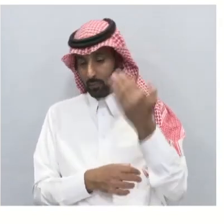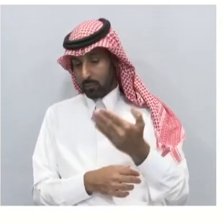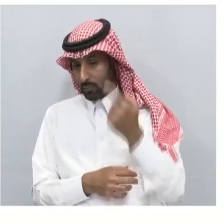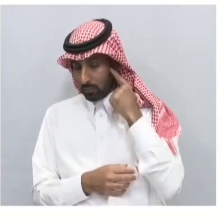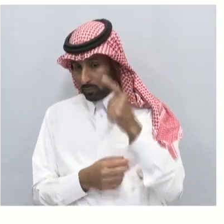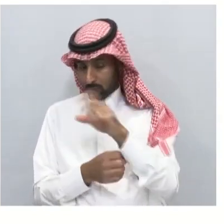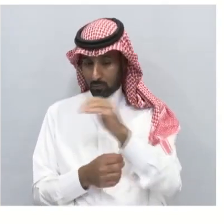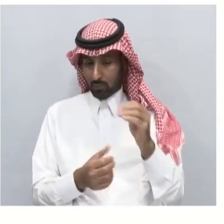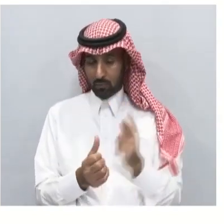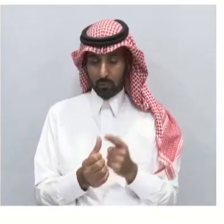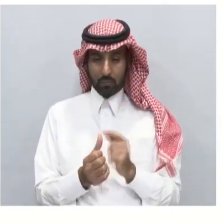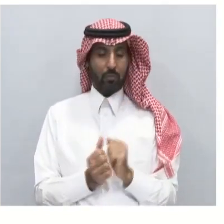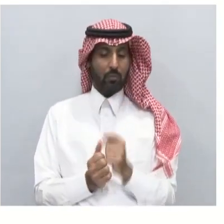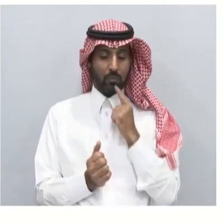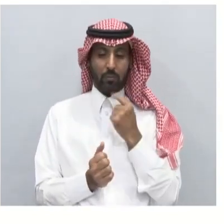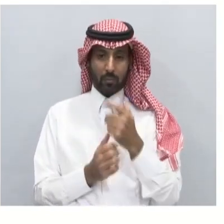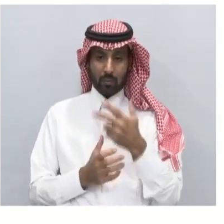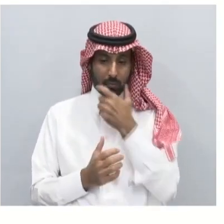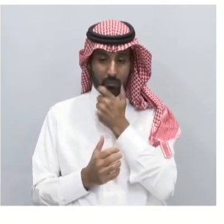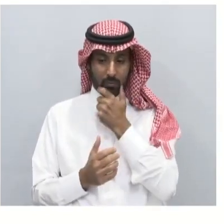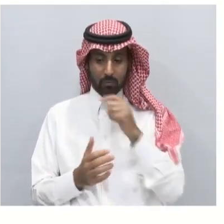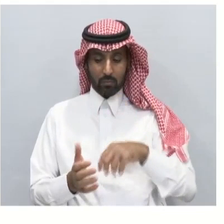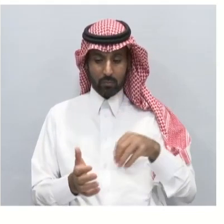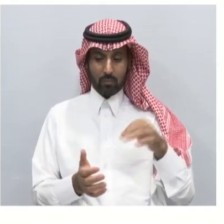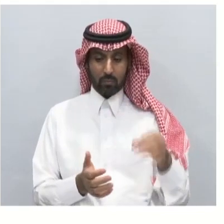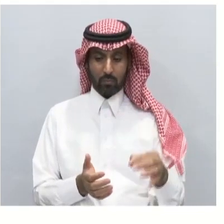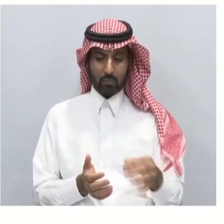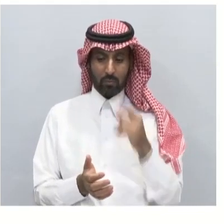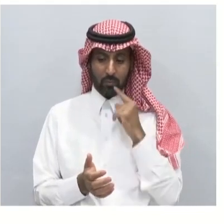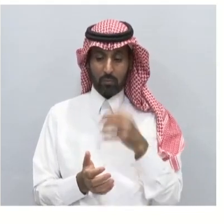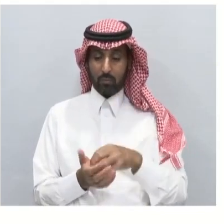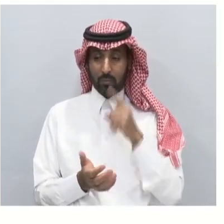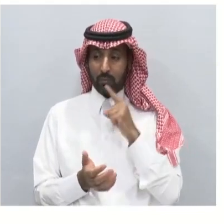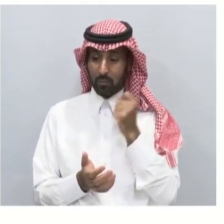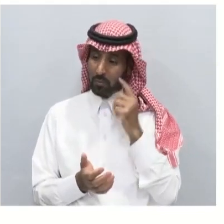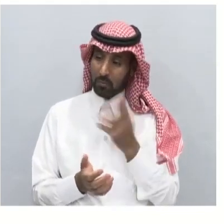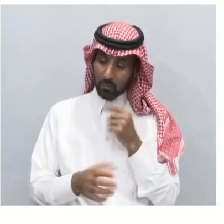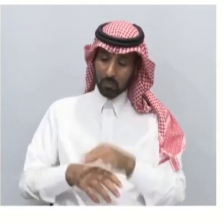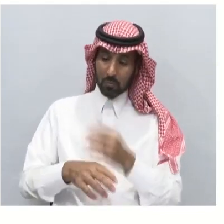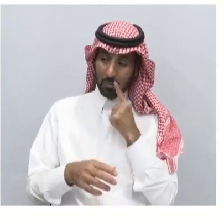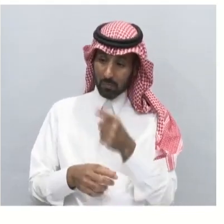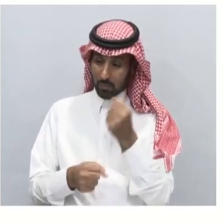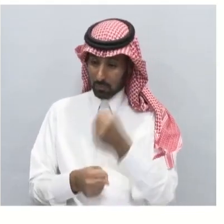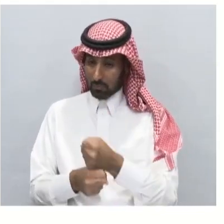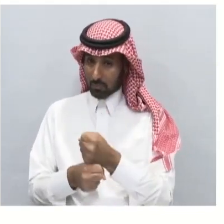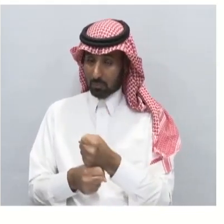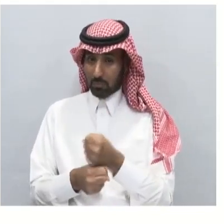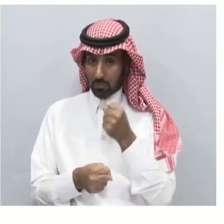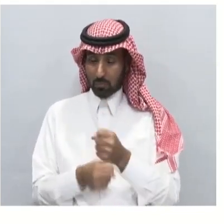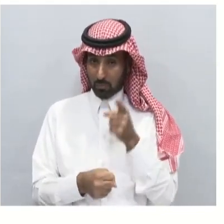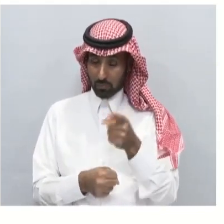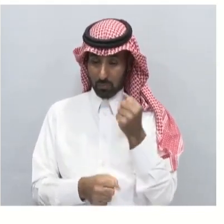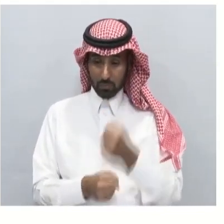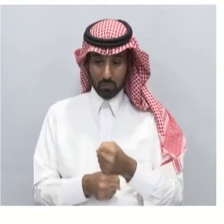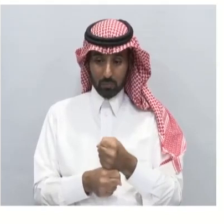form a sentence. The sentence is, in England, people expect you to wait. So expect you